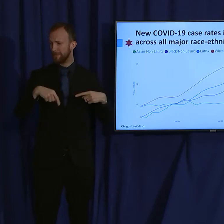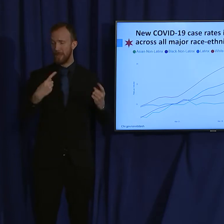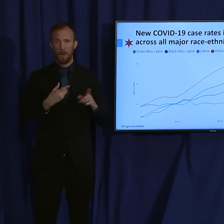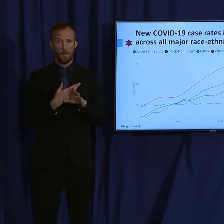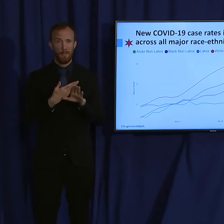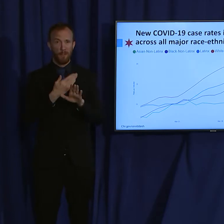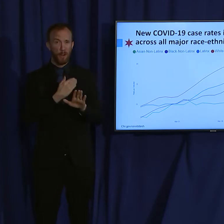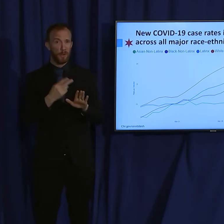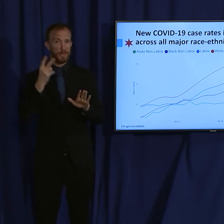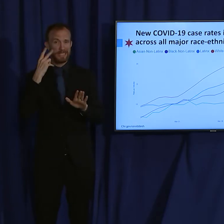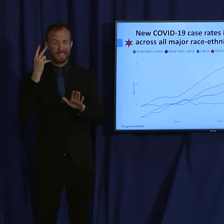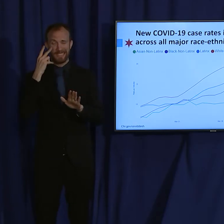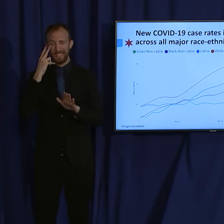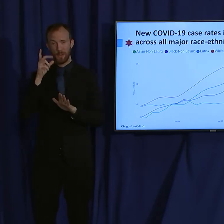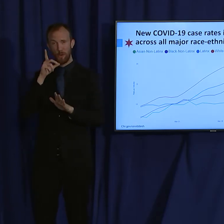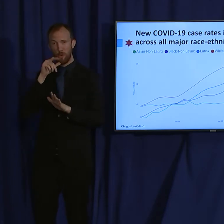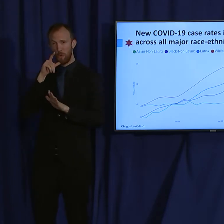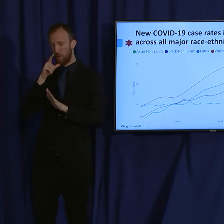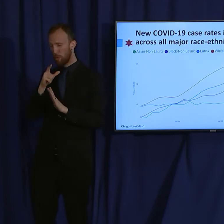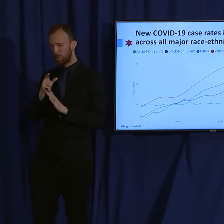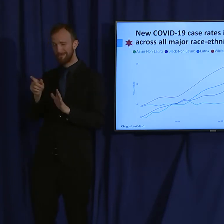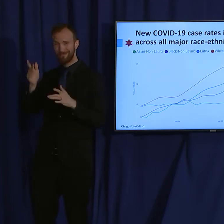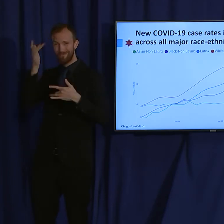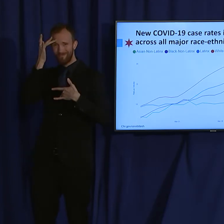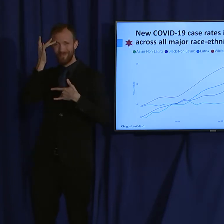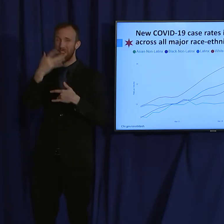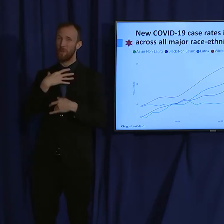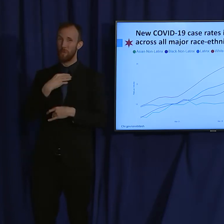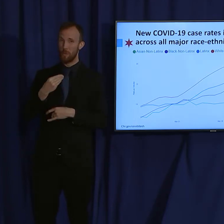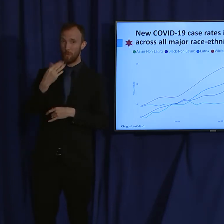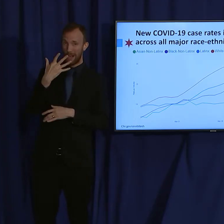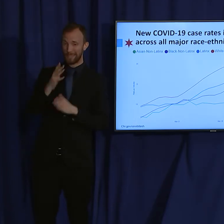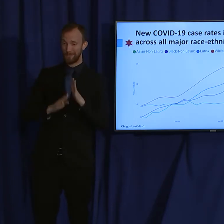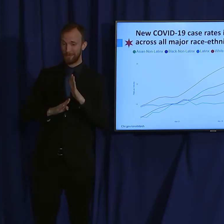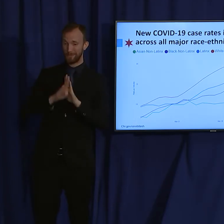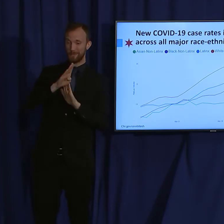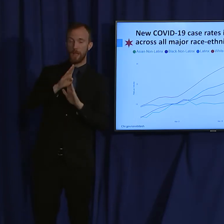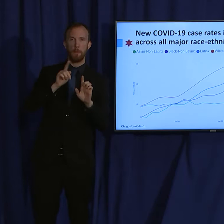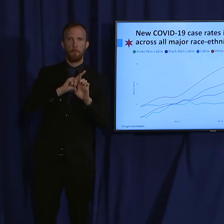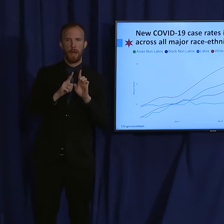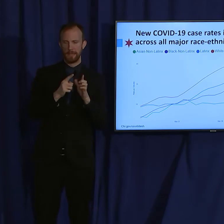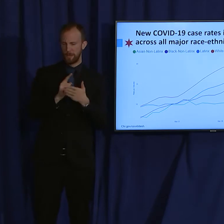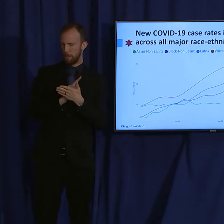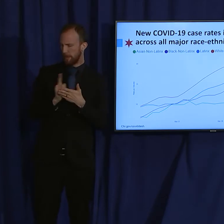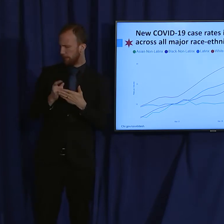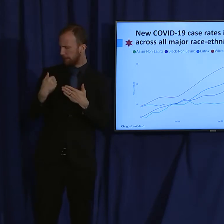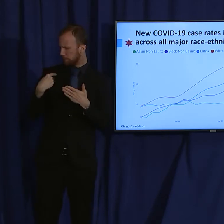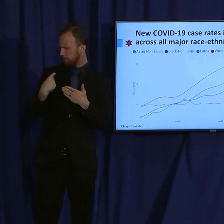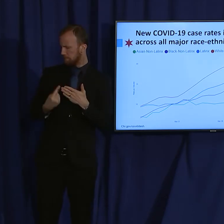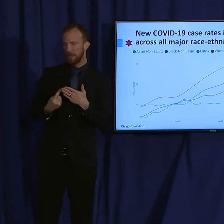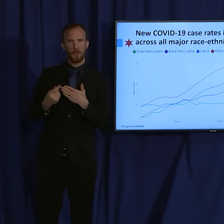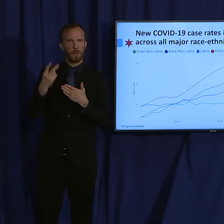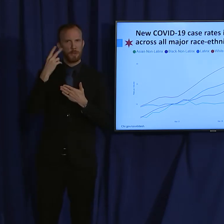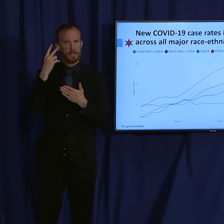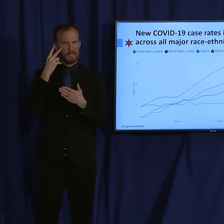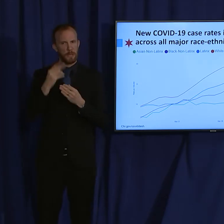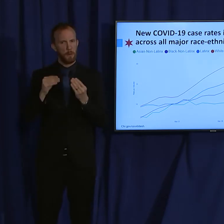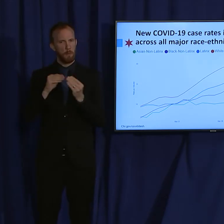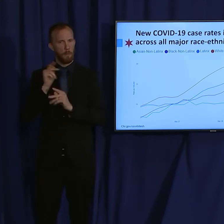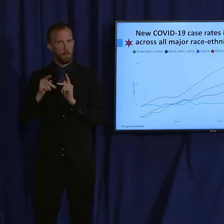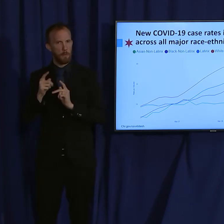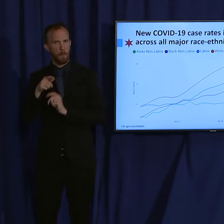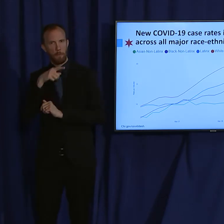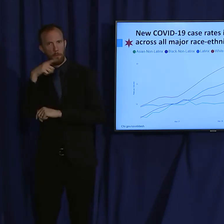disproportionately actually seeing new cases among white Chicagoans. But just over the last week, we're now seeing some more increases among Black